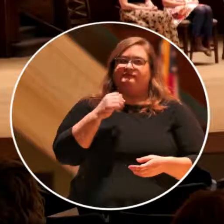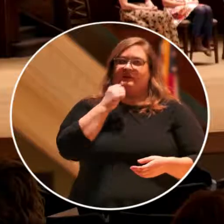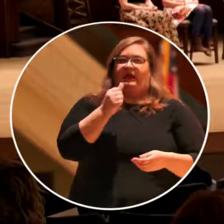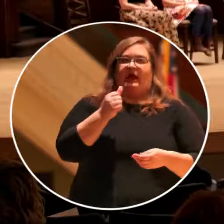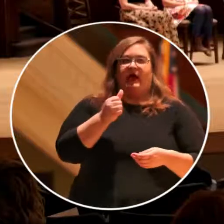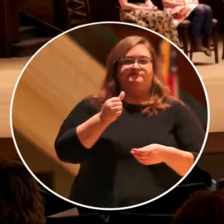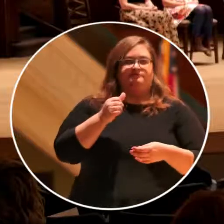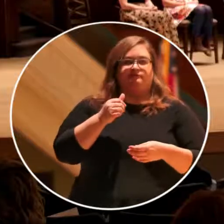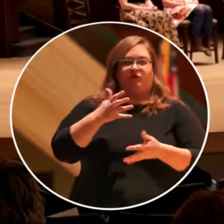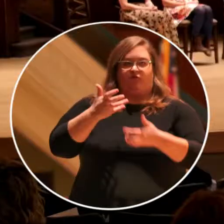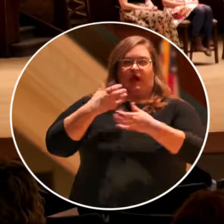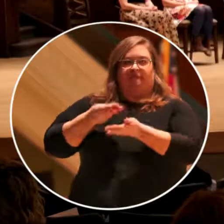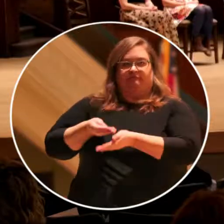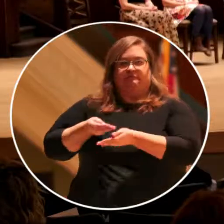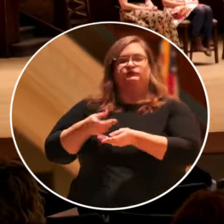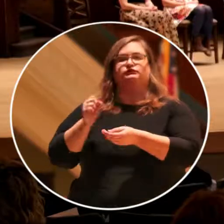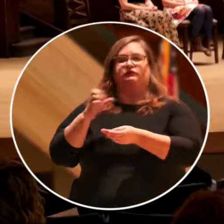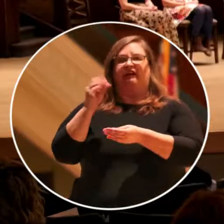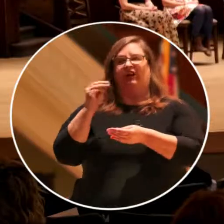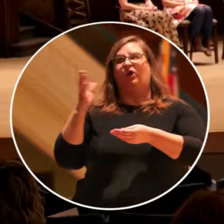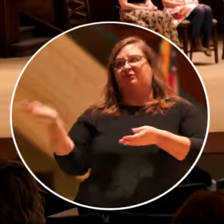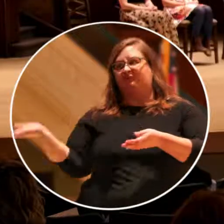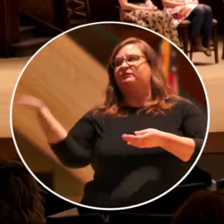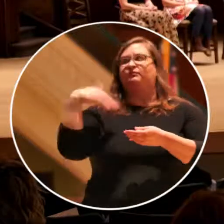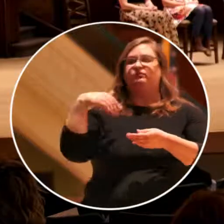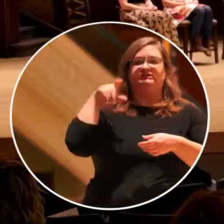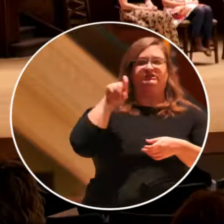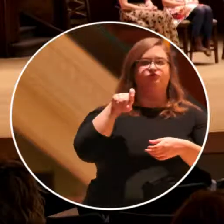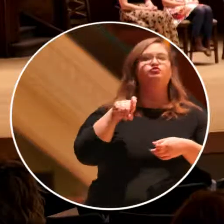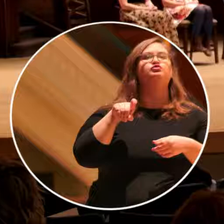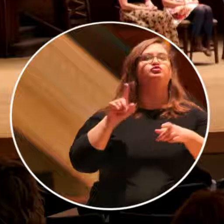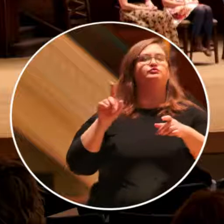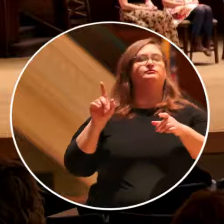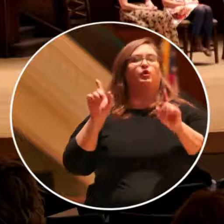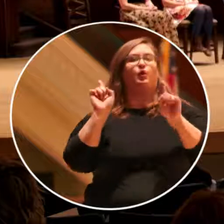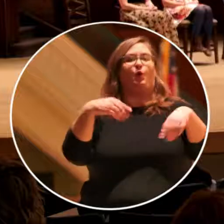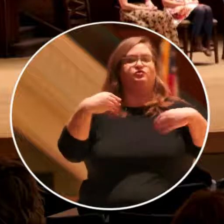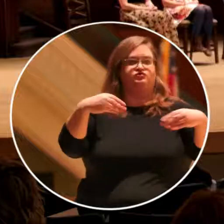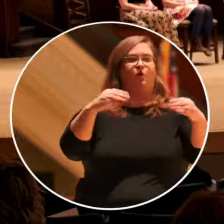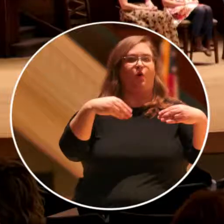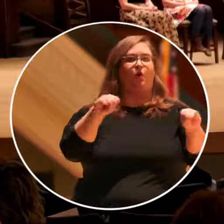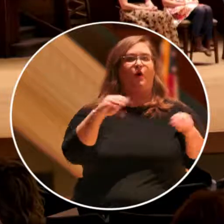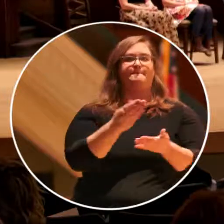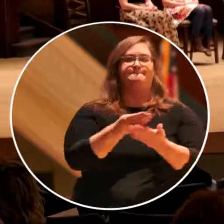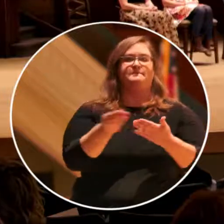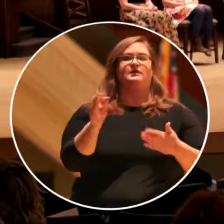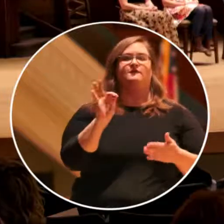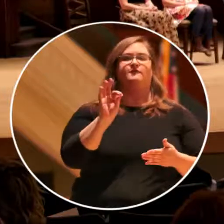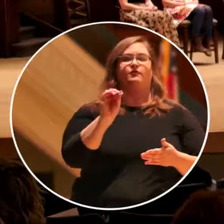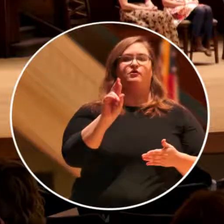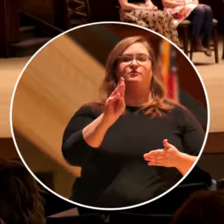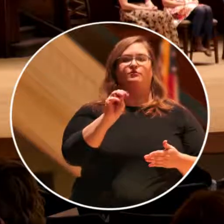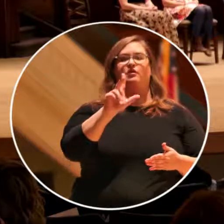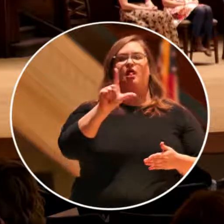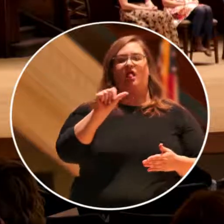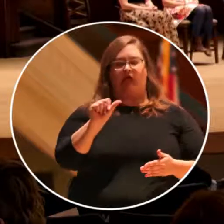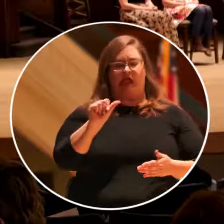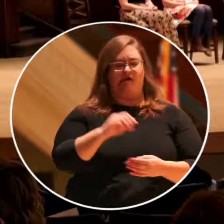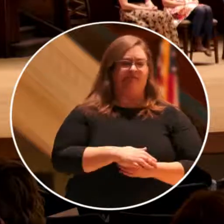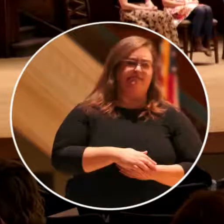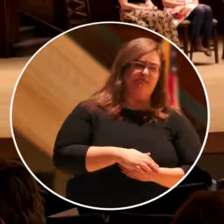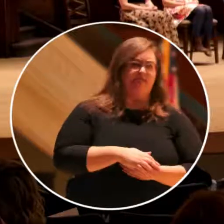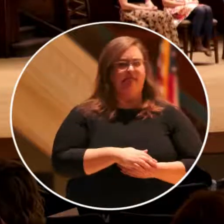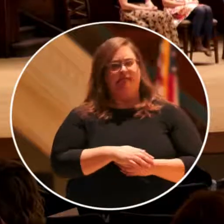into the world naturally, my first trip to the store was to buy formula. And I stood in line with my screaming,